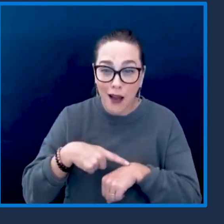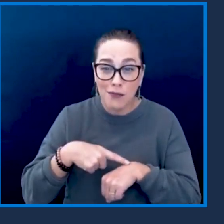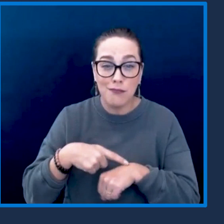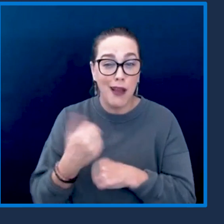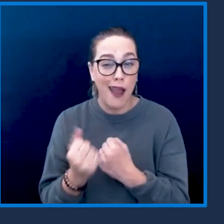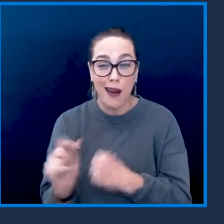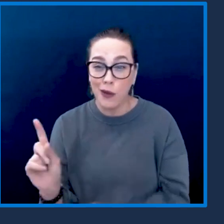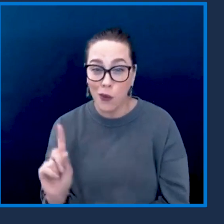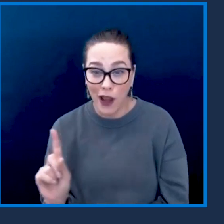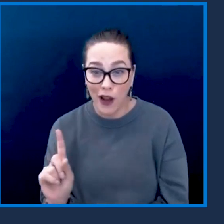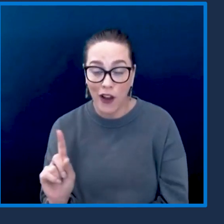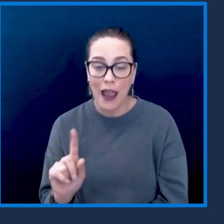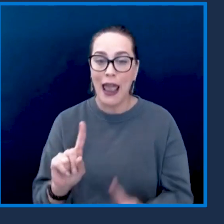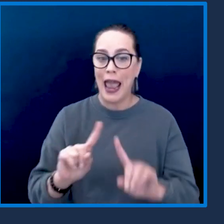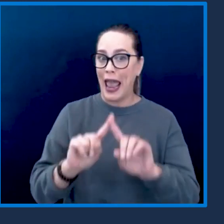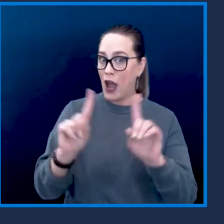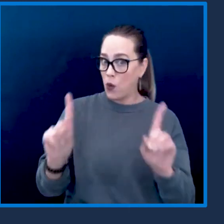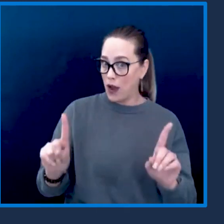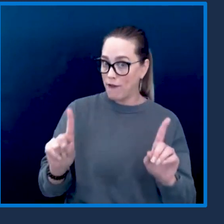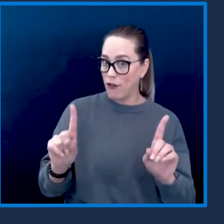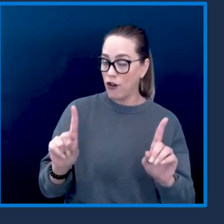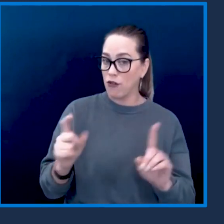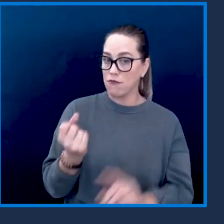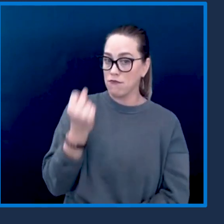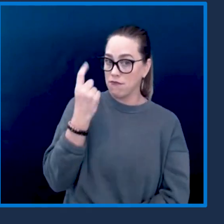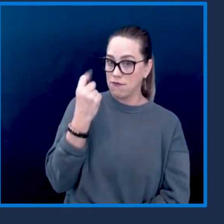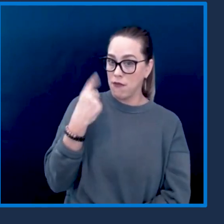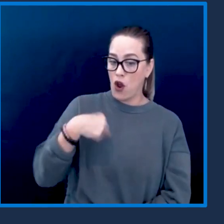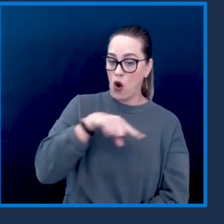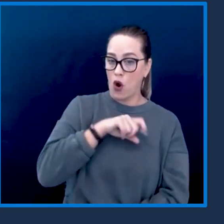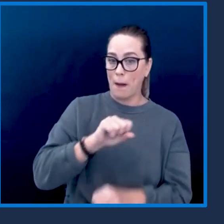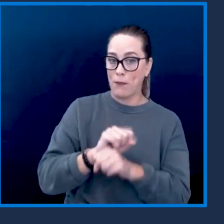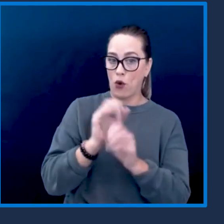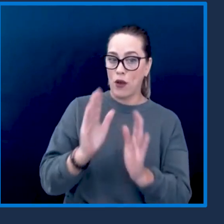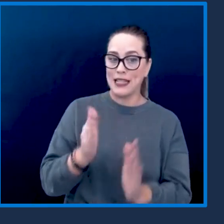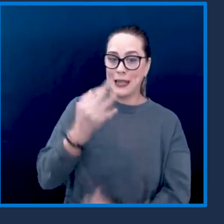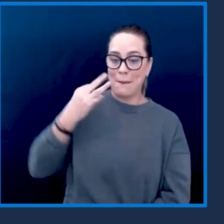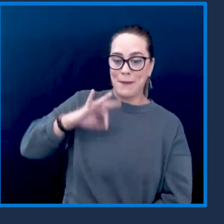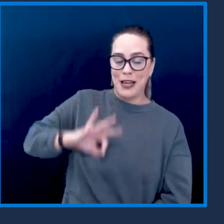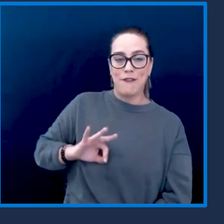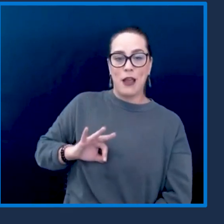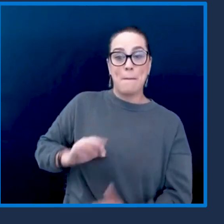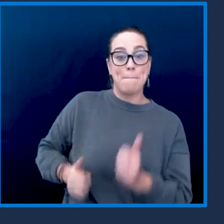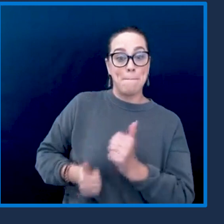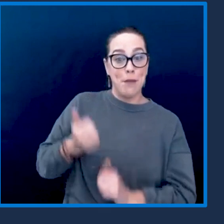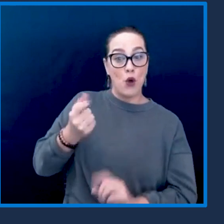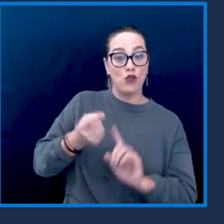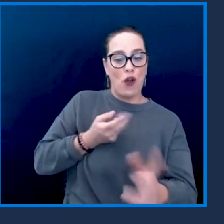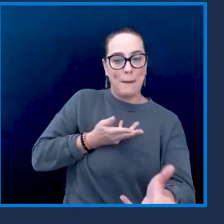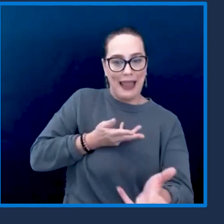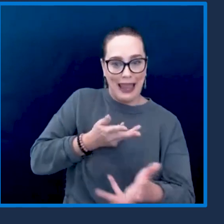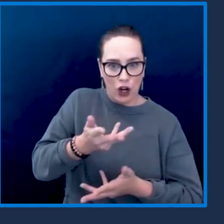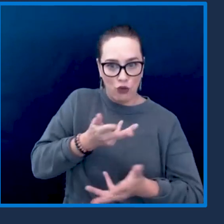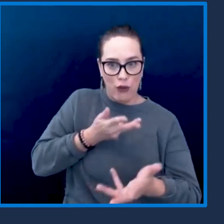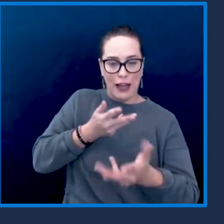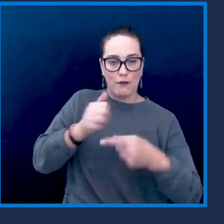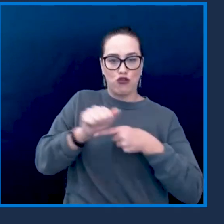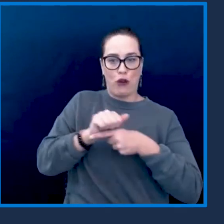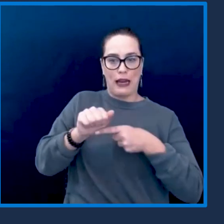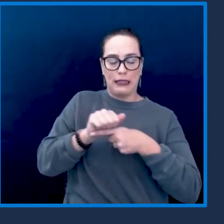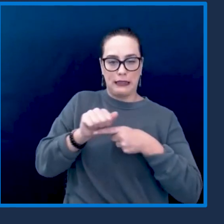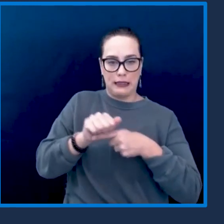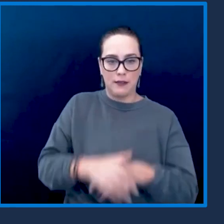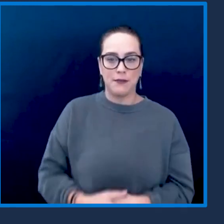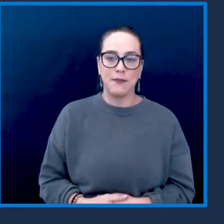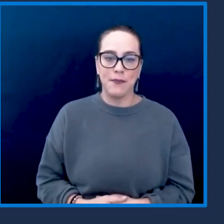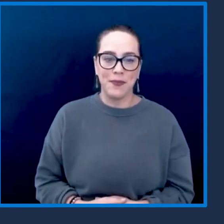However, we've found that our employees benefit the most from interactive and facilitated trainings. To further expand on the importance